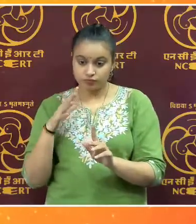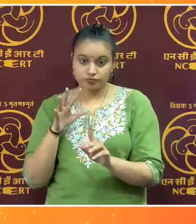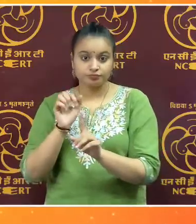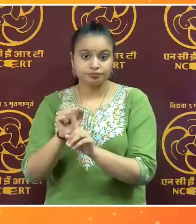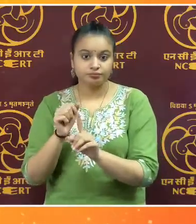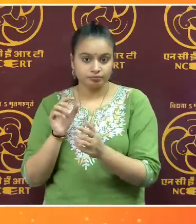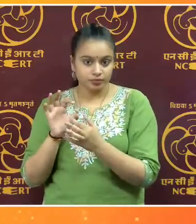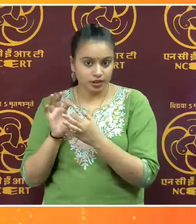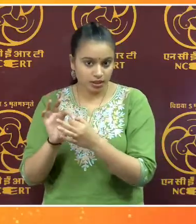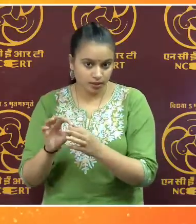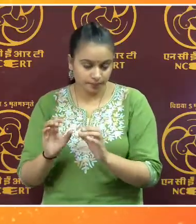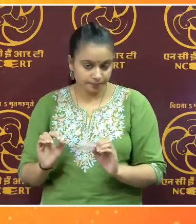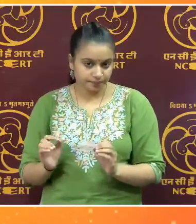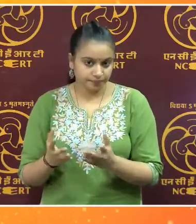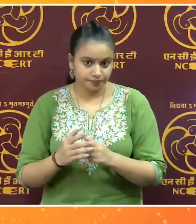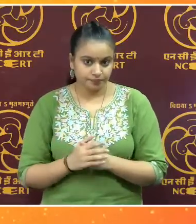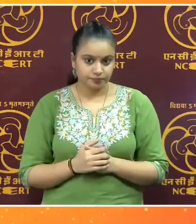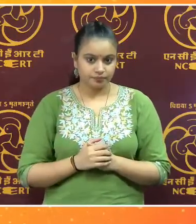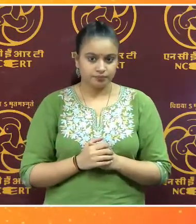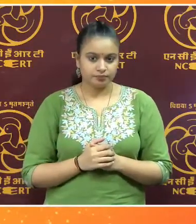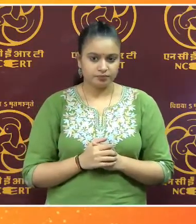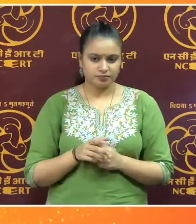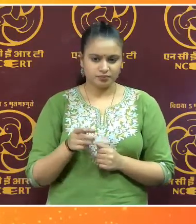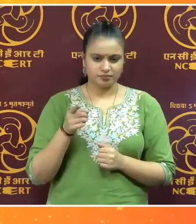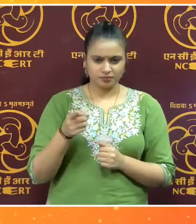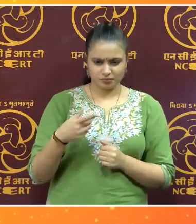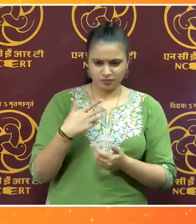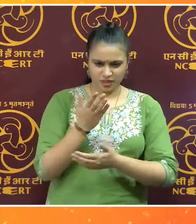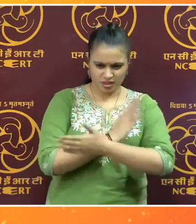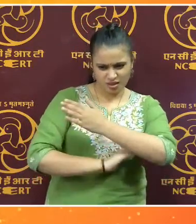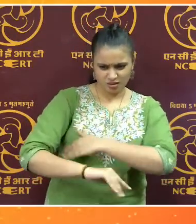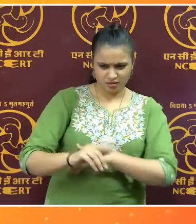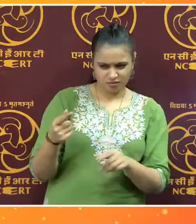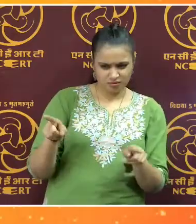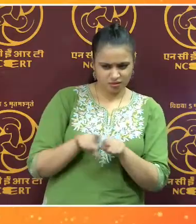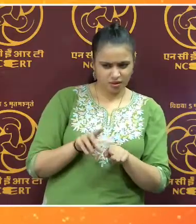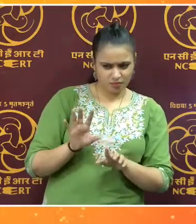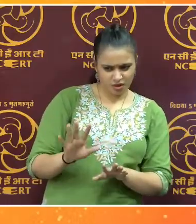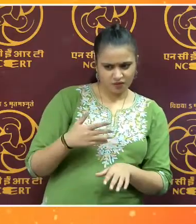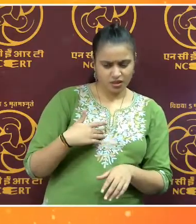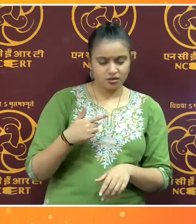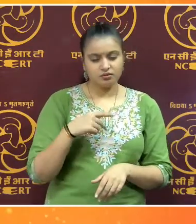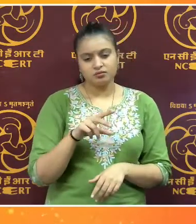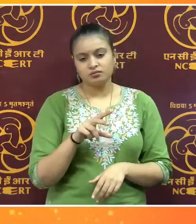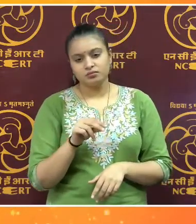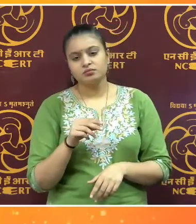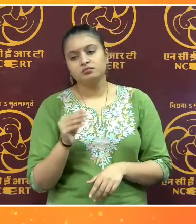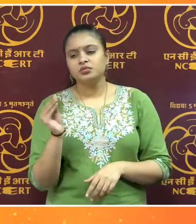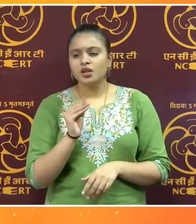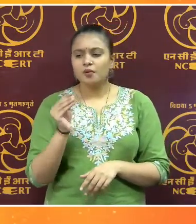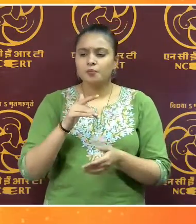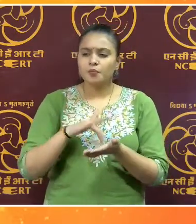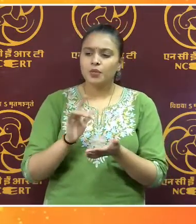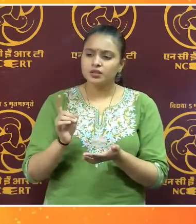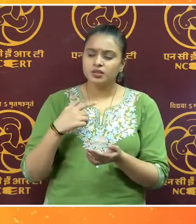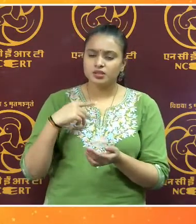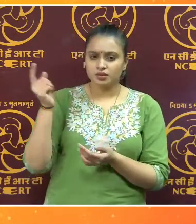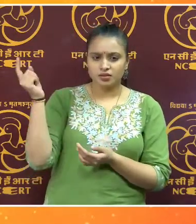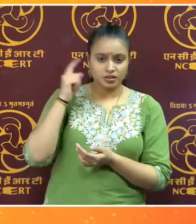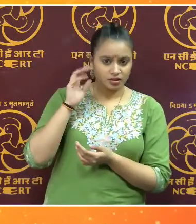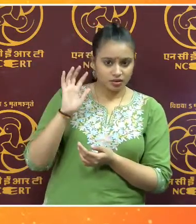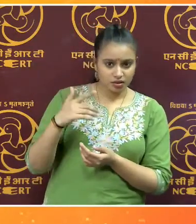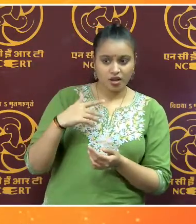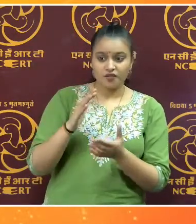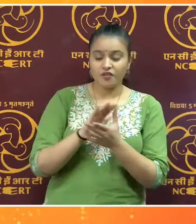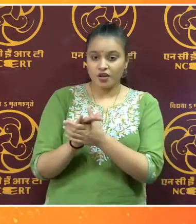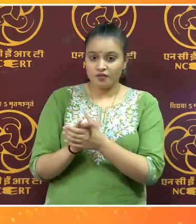person. You look a bit of a wrestler yourself. Don't mind, I have heard somewhere that a little flattery helps in making